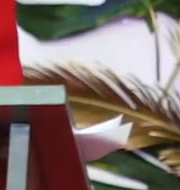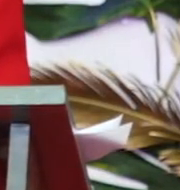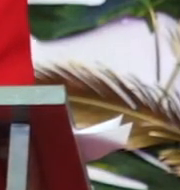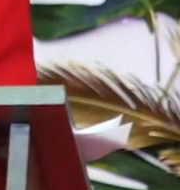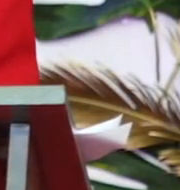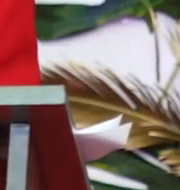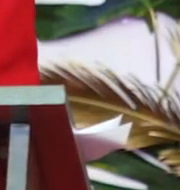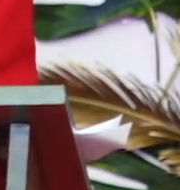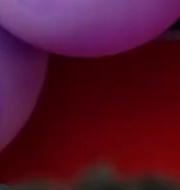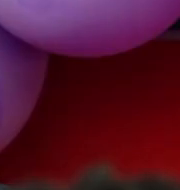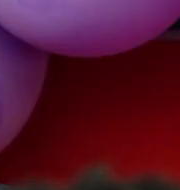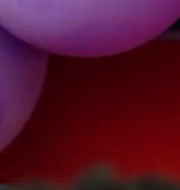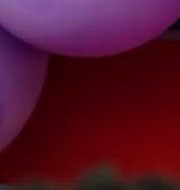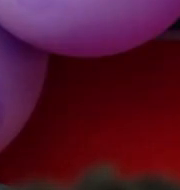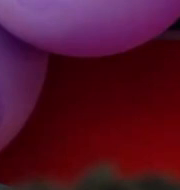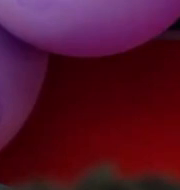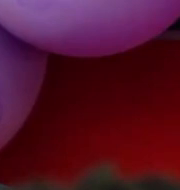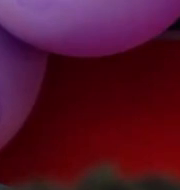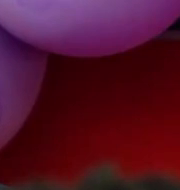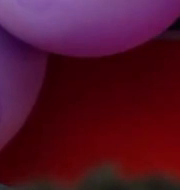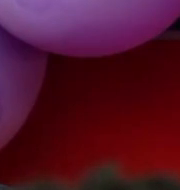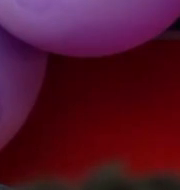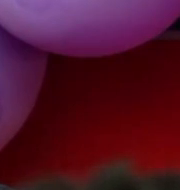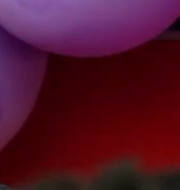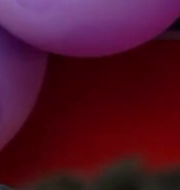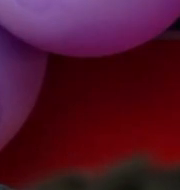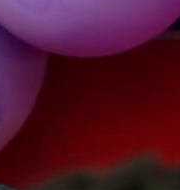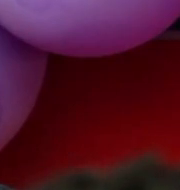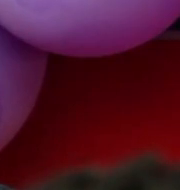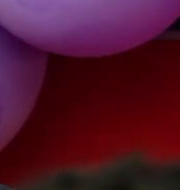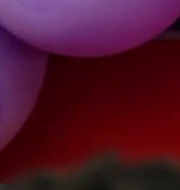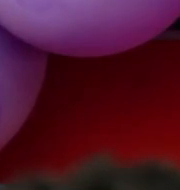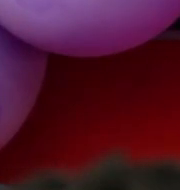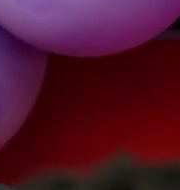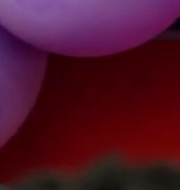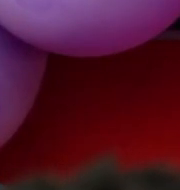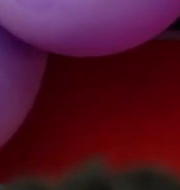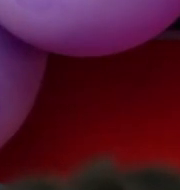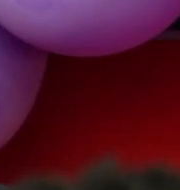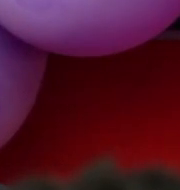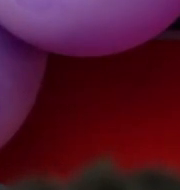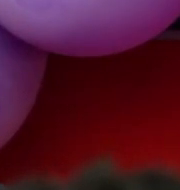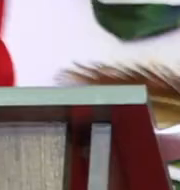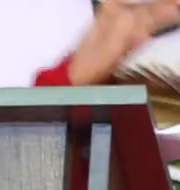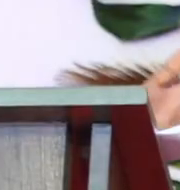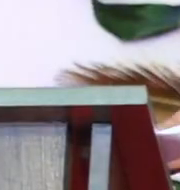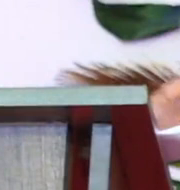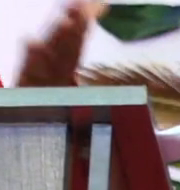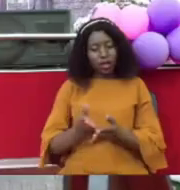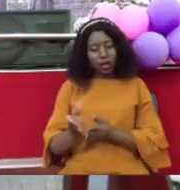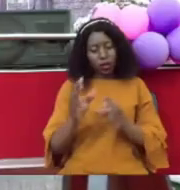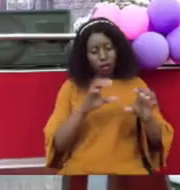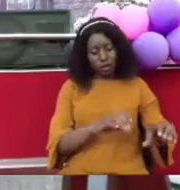us. Tukisimama kwa neno la Mungu tukikiri atatupatia kile ambacho alituahidia. He is our healer. Yeye ni mponyaji wetu. By the stripes of